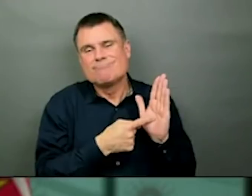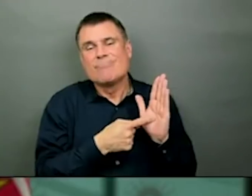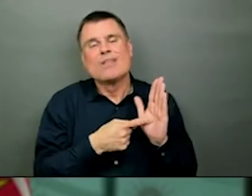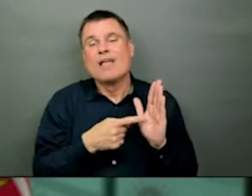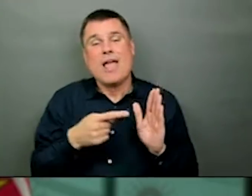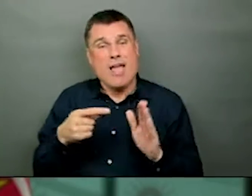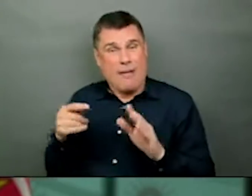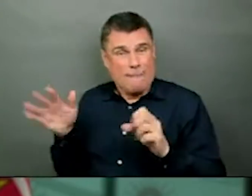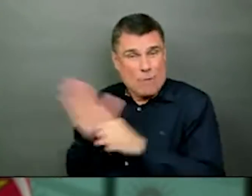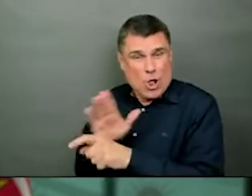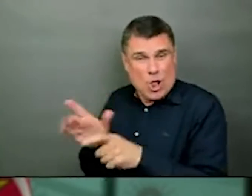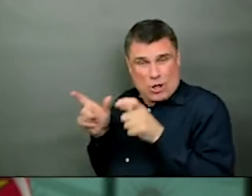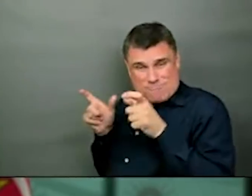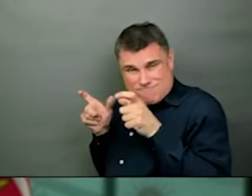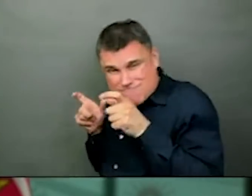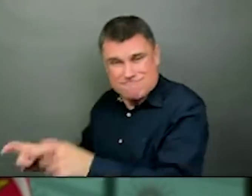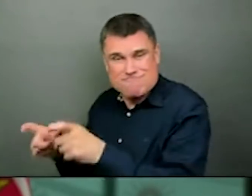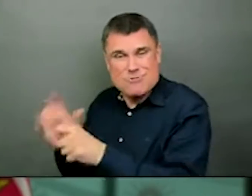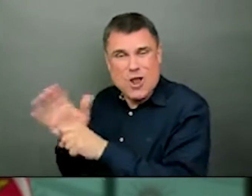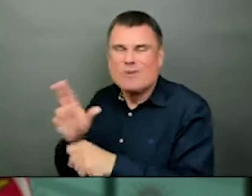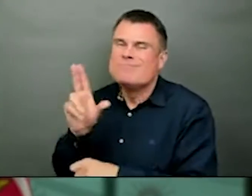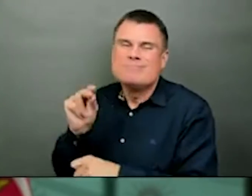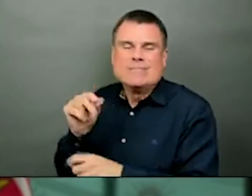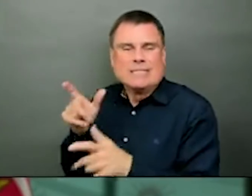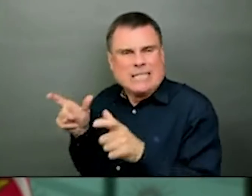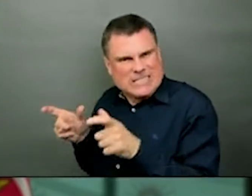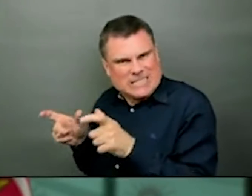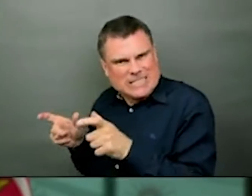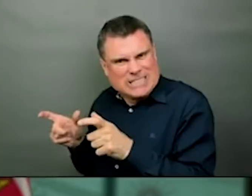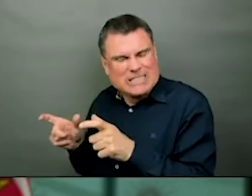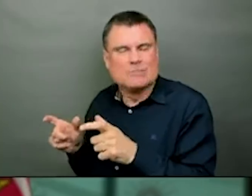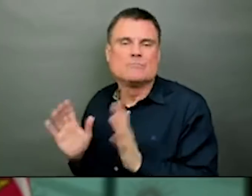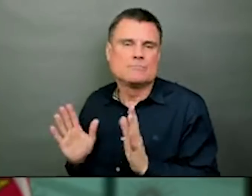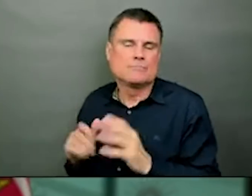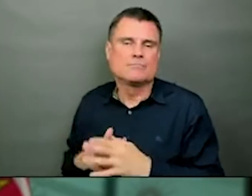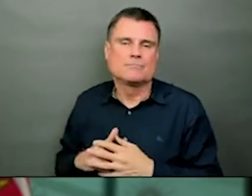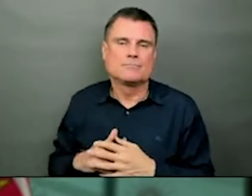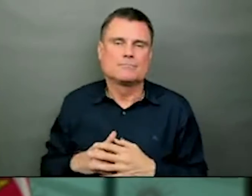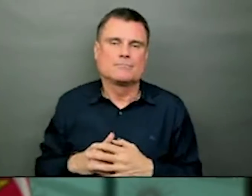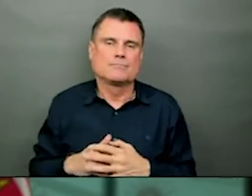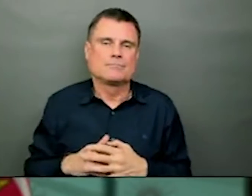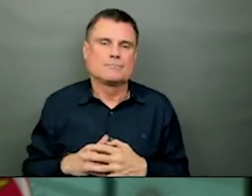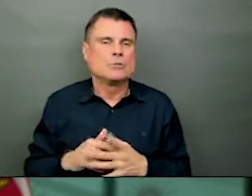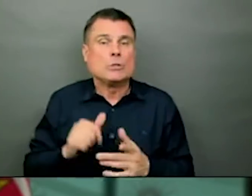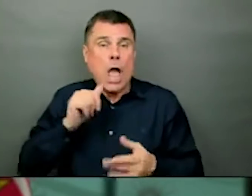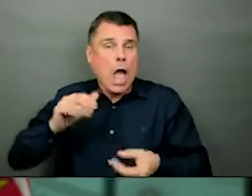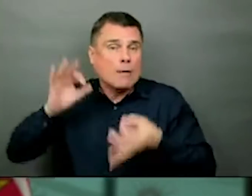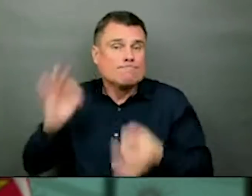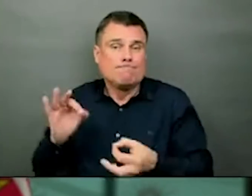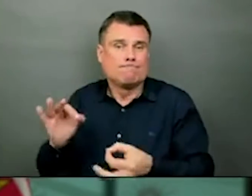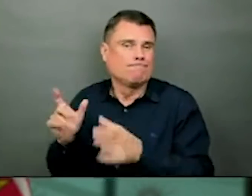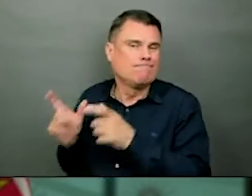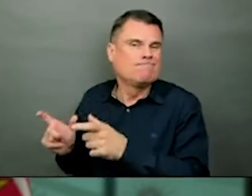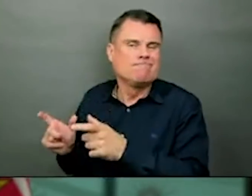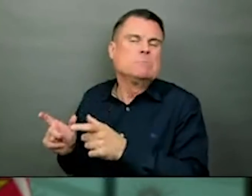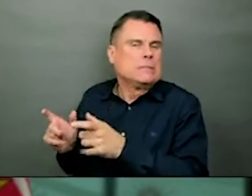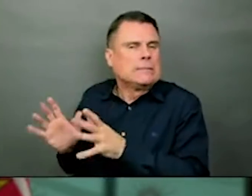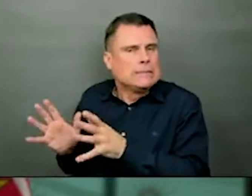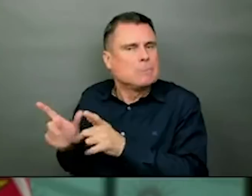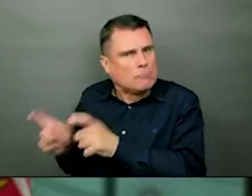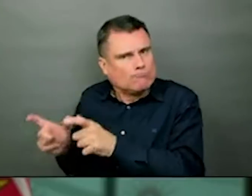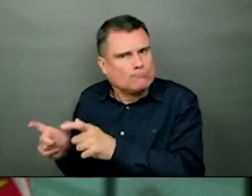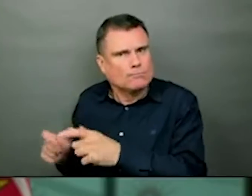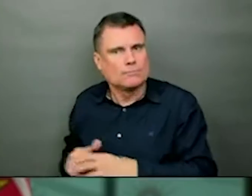them in as many situations as possible, and we're minimizing the spread as much as possible. But it's not going